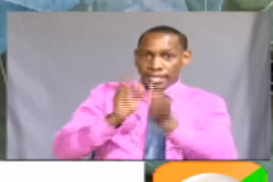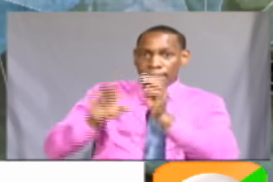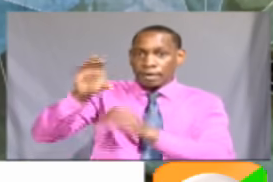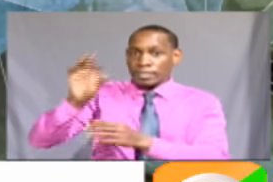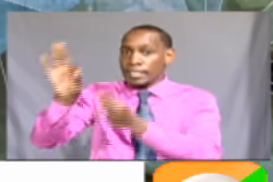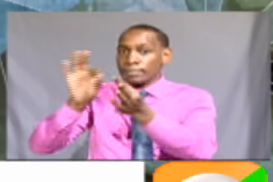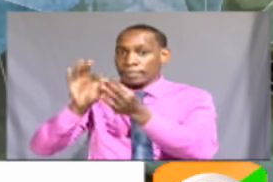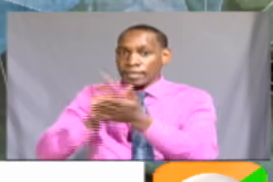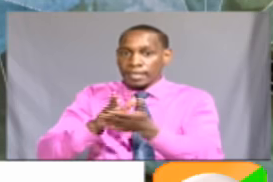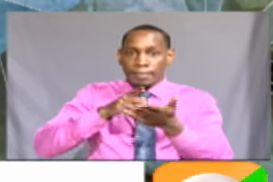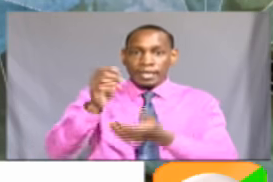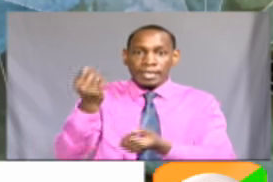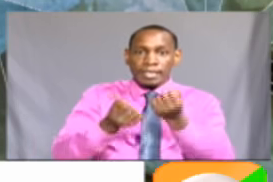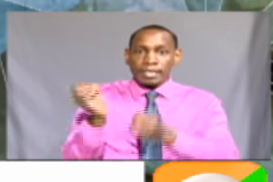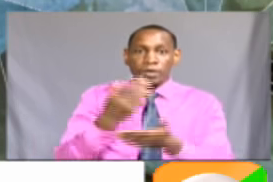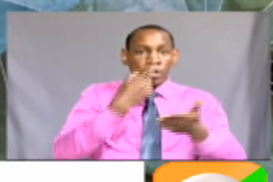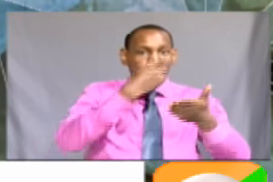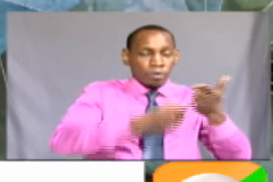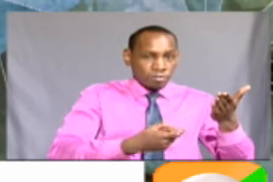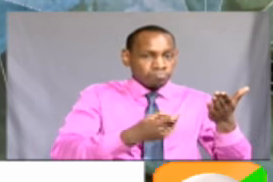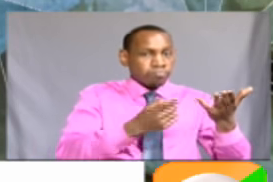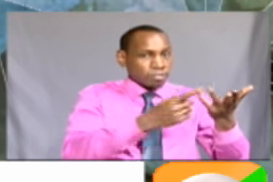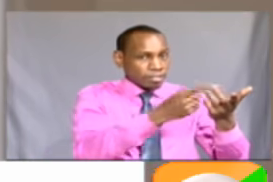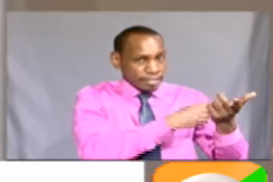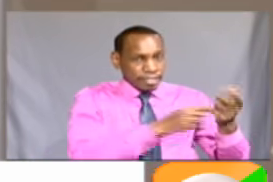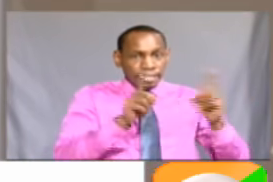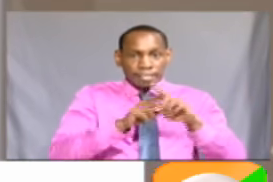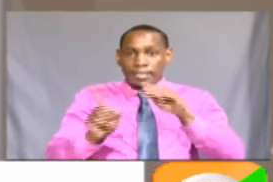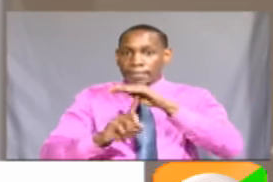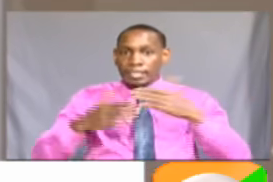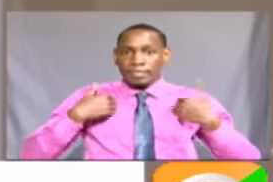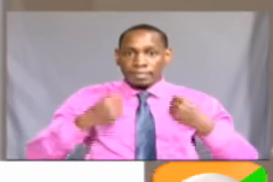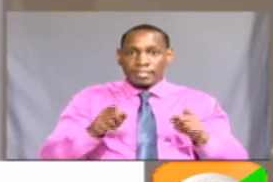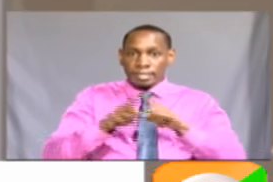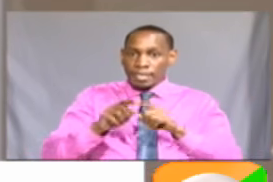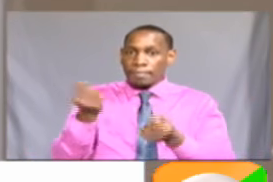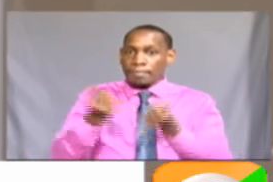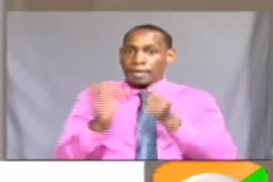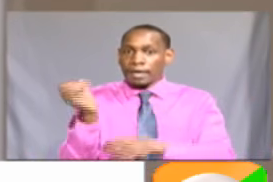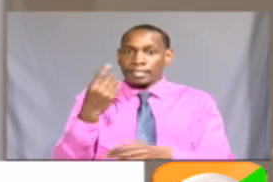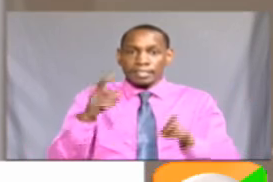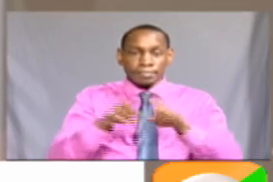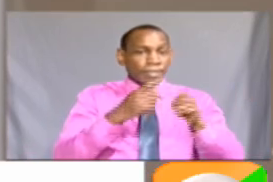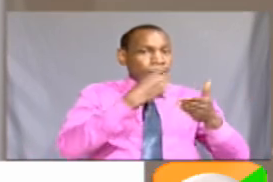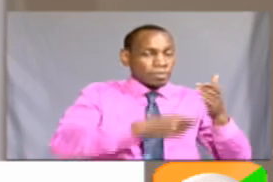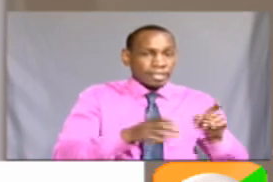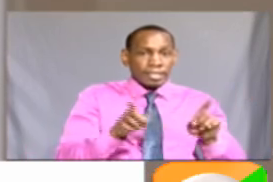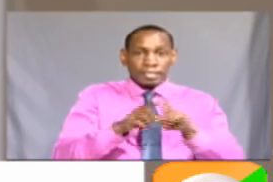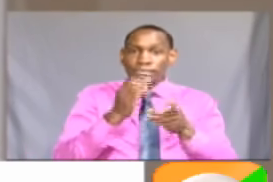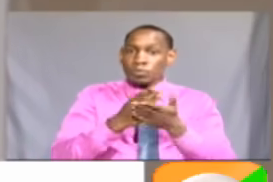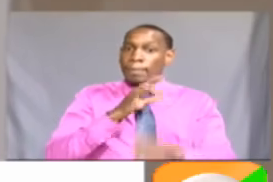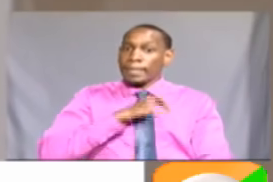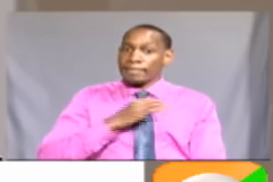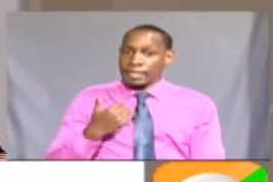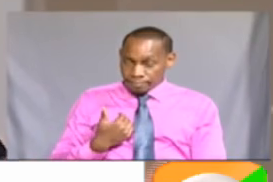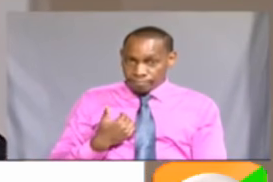A leased ambulances at this much money and the Ministry of Health is leasing those ambulances at this much money, is it value for